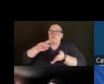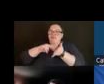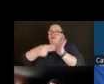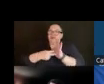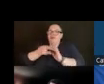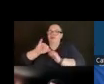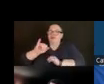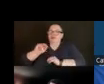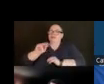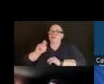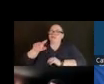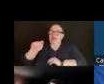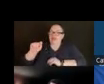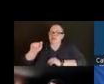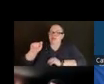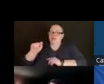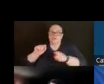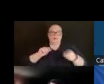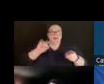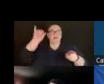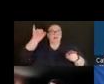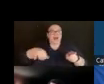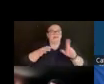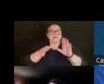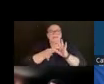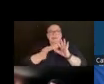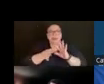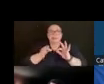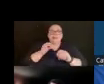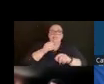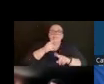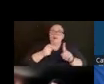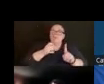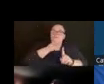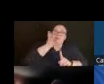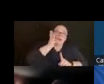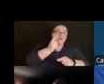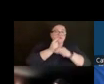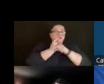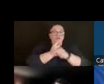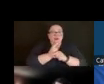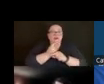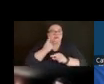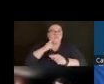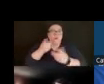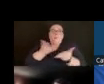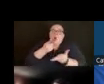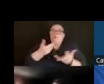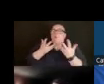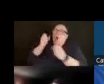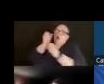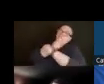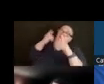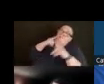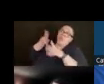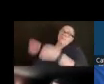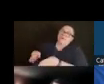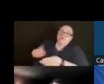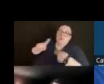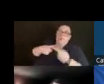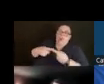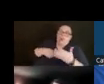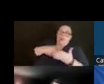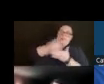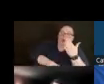history, location of life insurance policy, the will, what are the family members' likes, dislikes, etc.